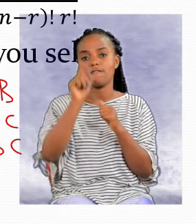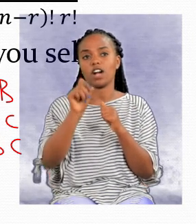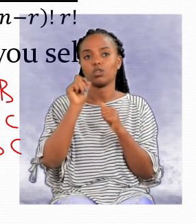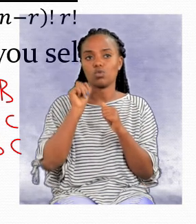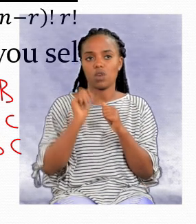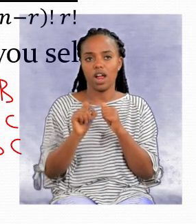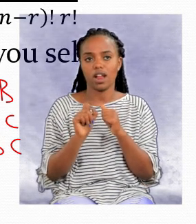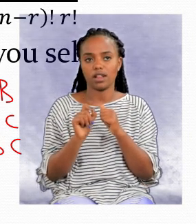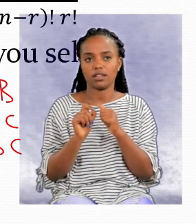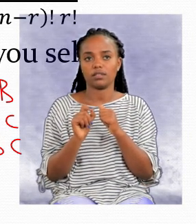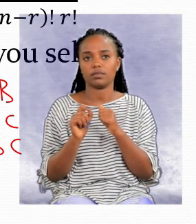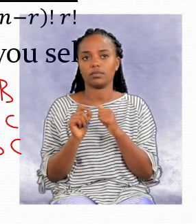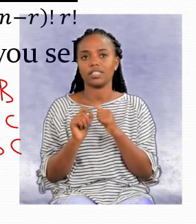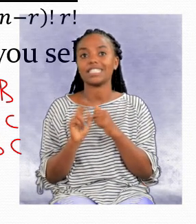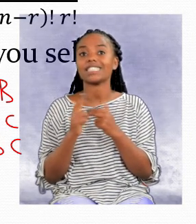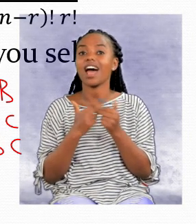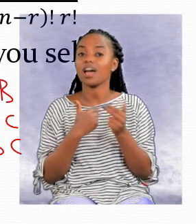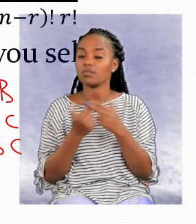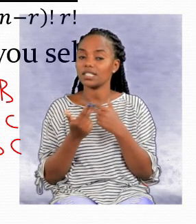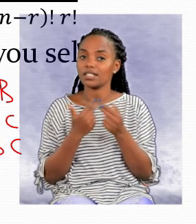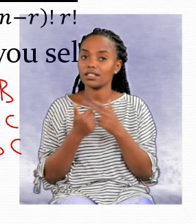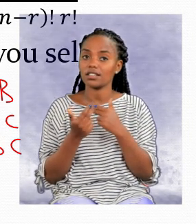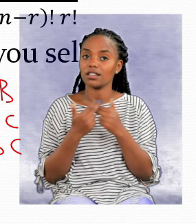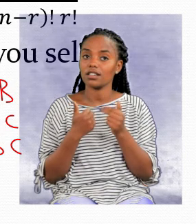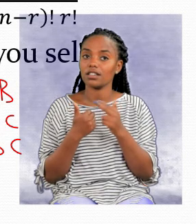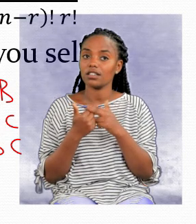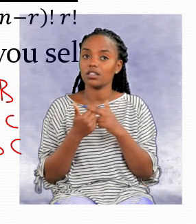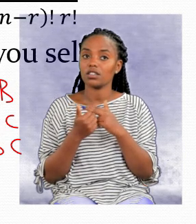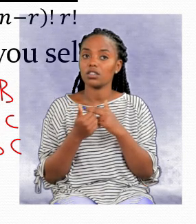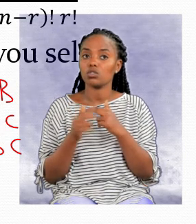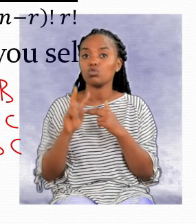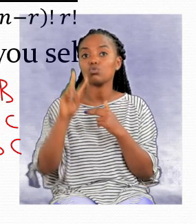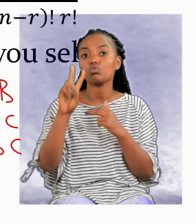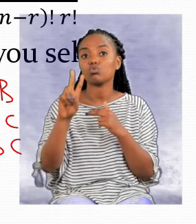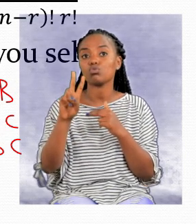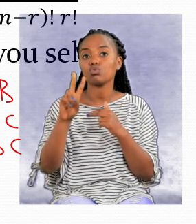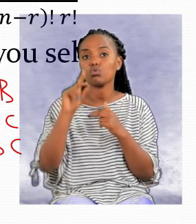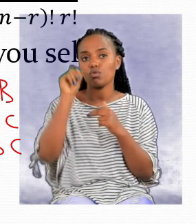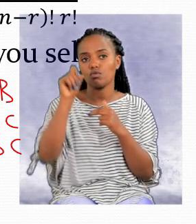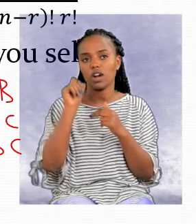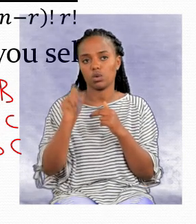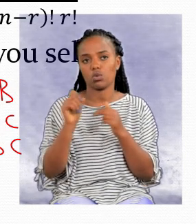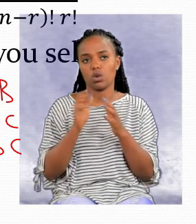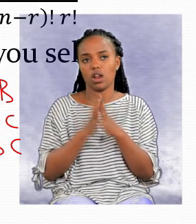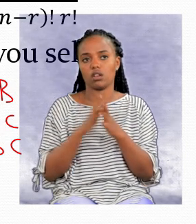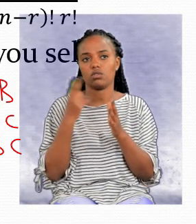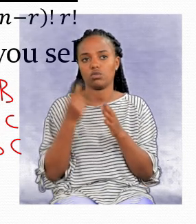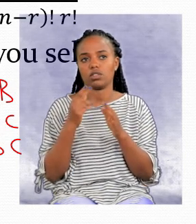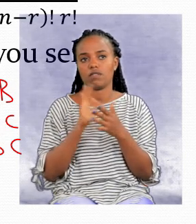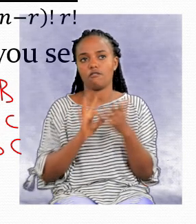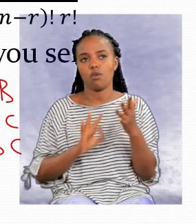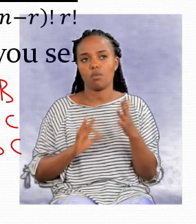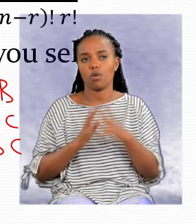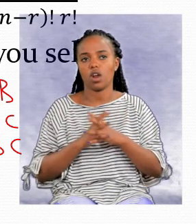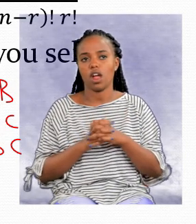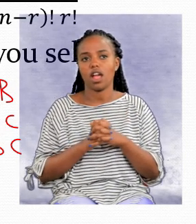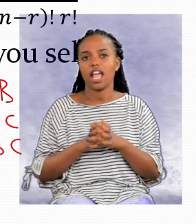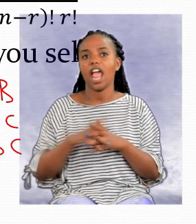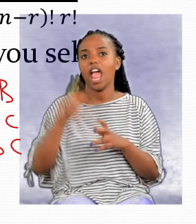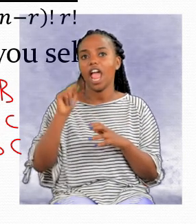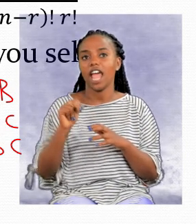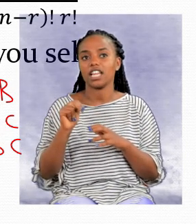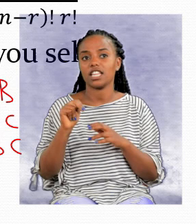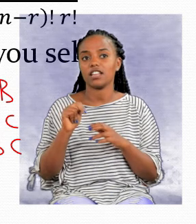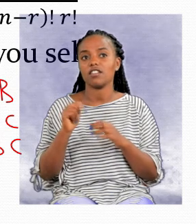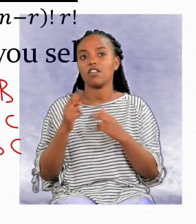3 minus 2 factorial times 2 factorial using the formula. N factorial,